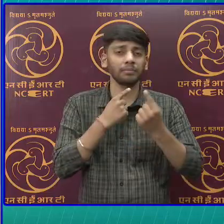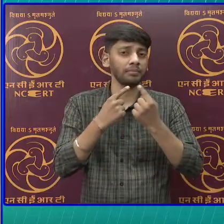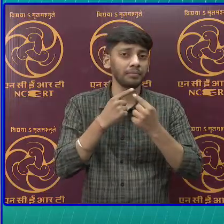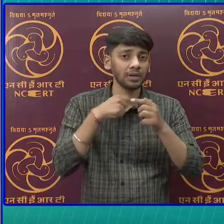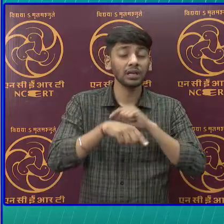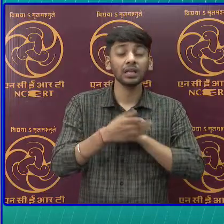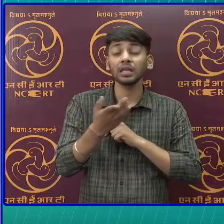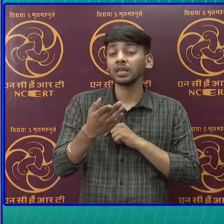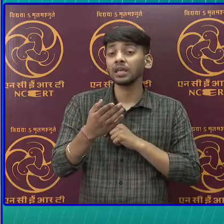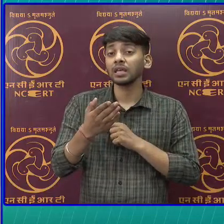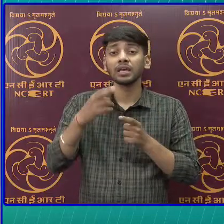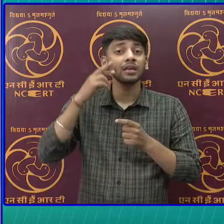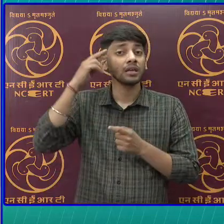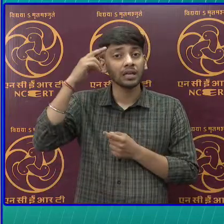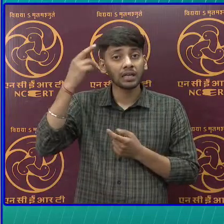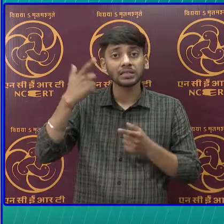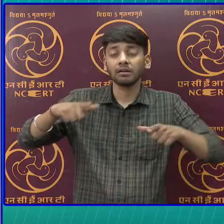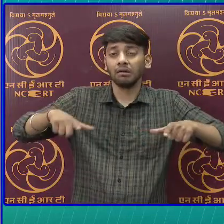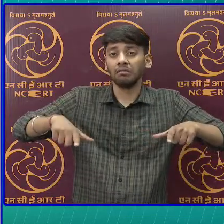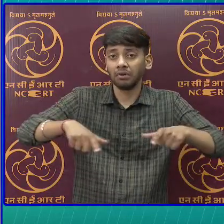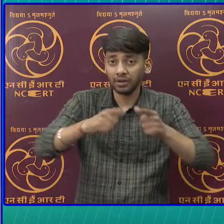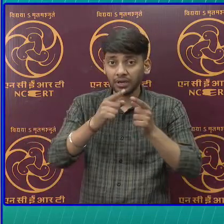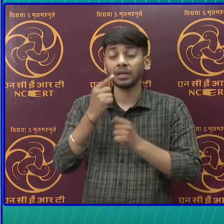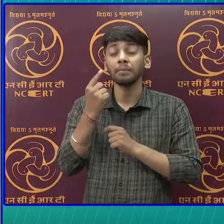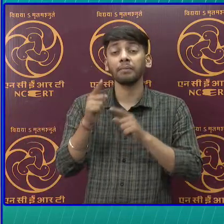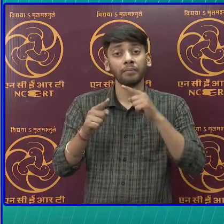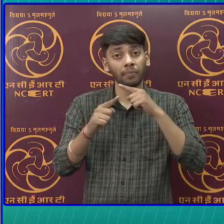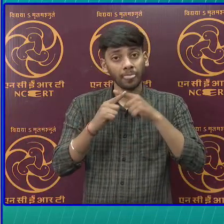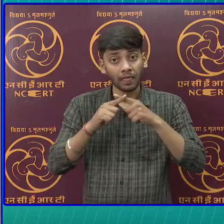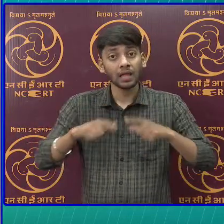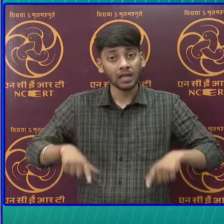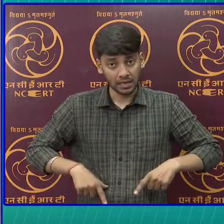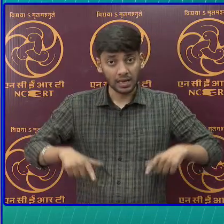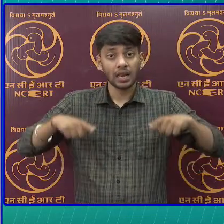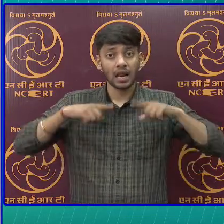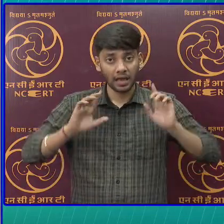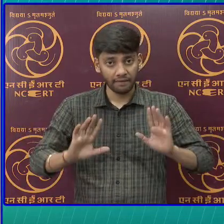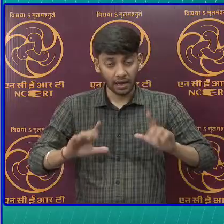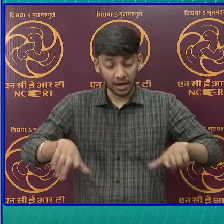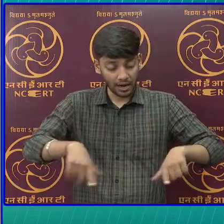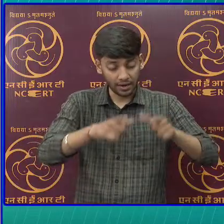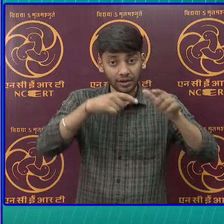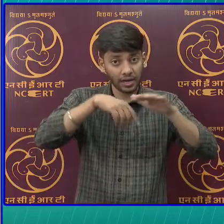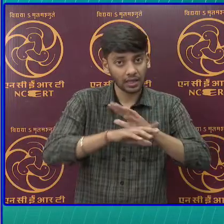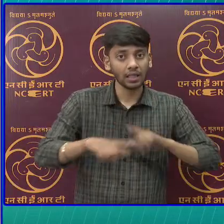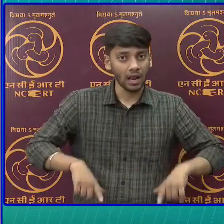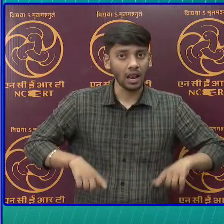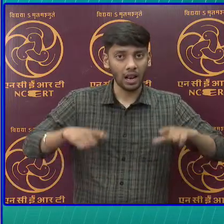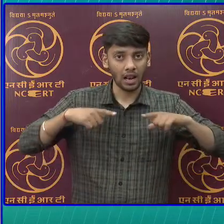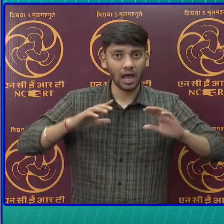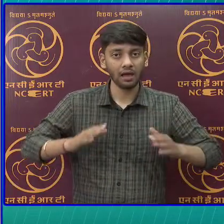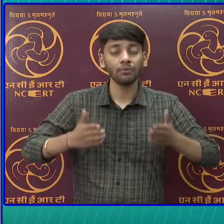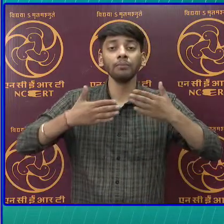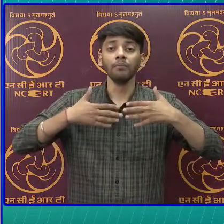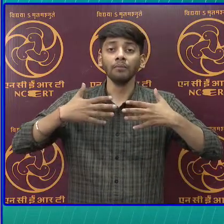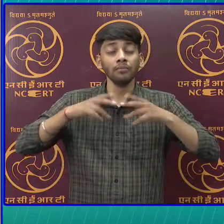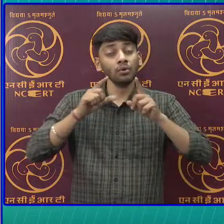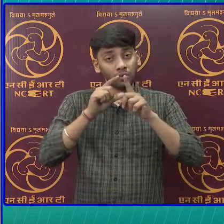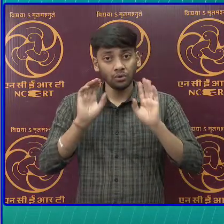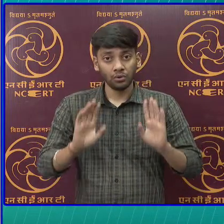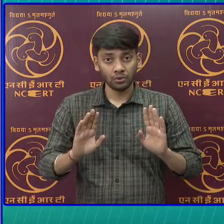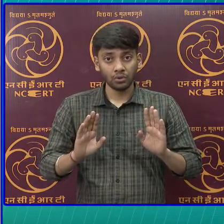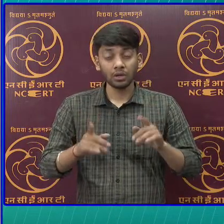he wants to convey that trees are also living beings like human beings, right? So, trees